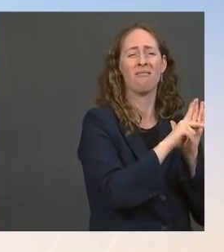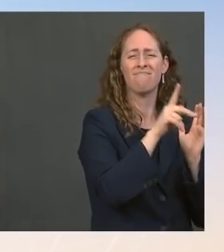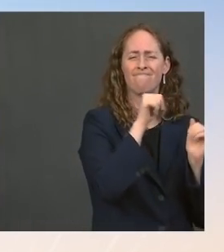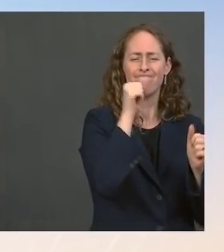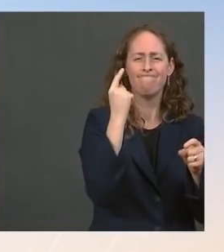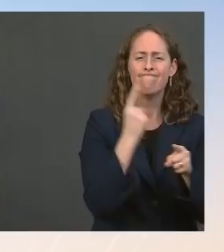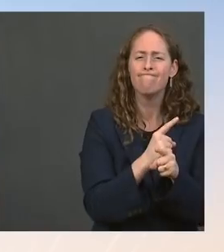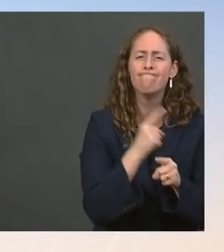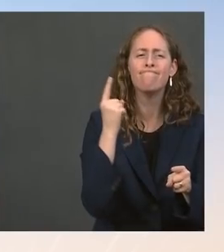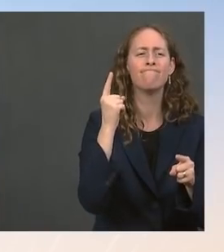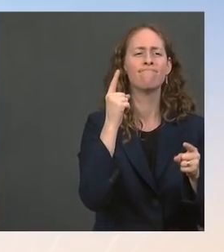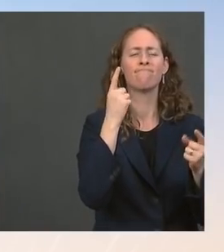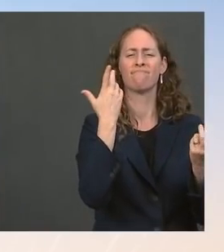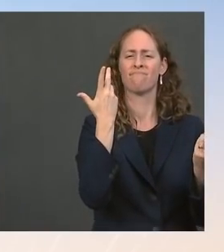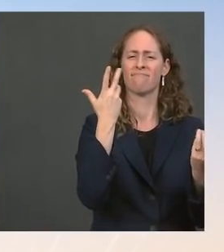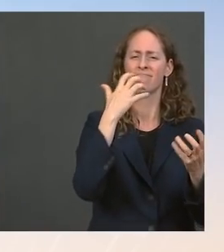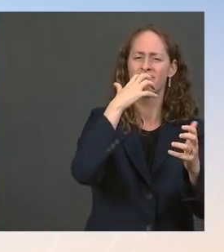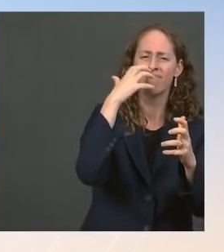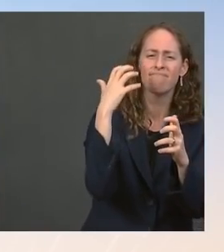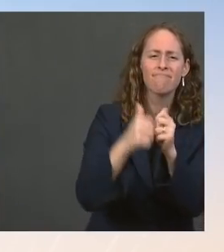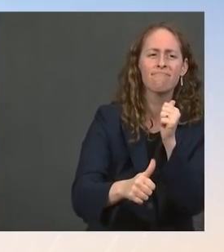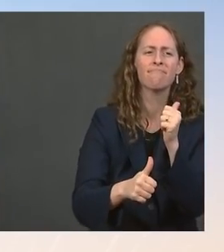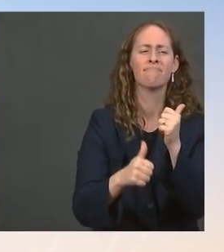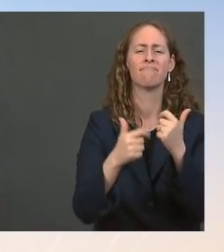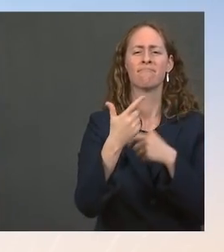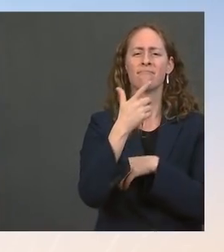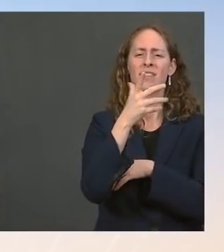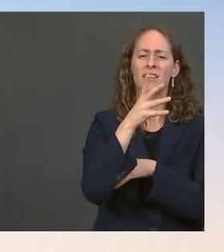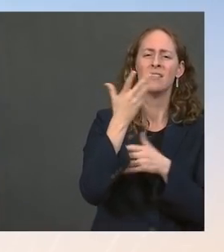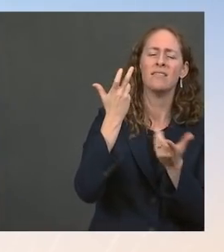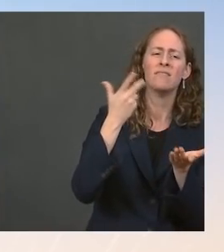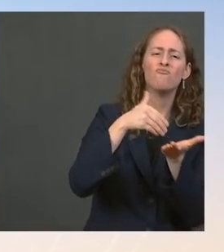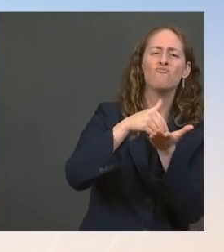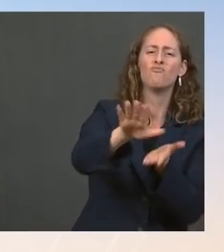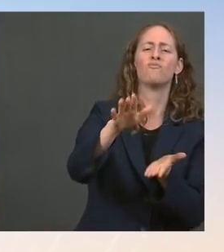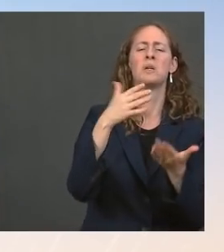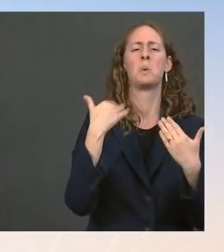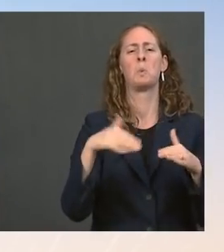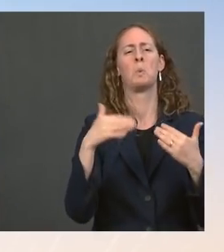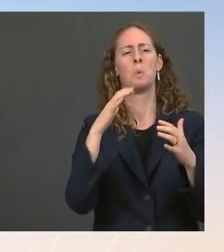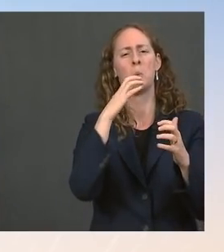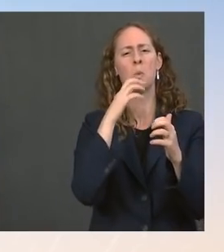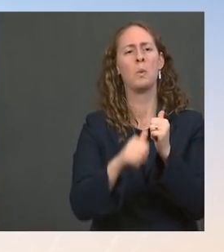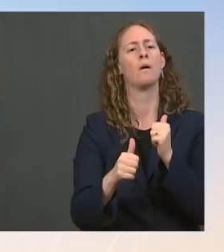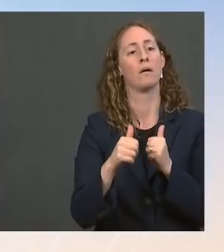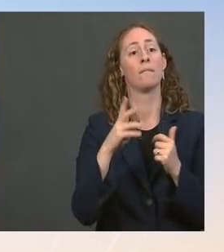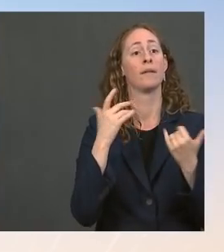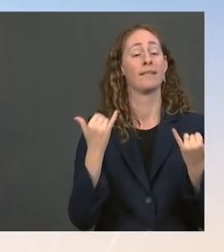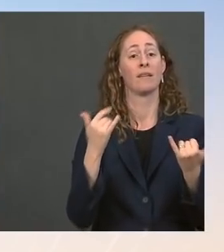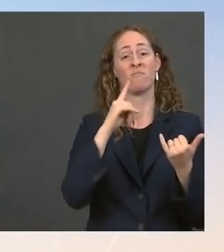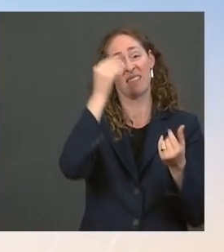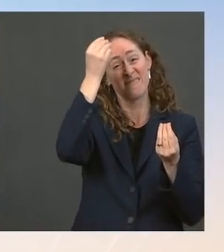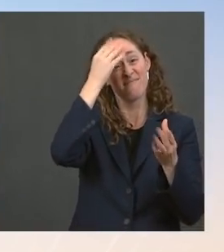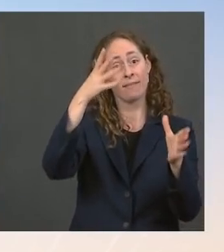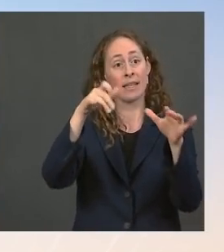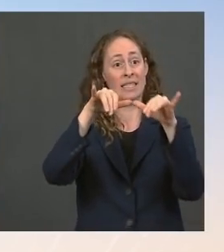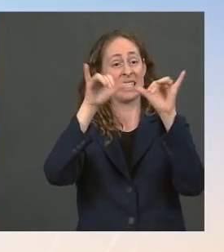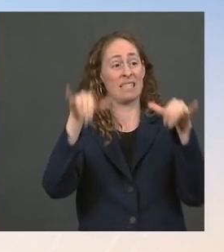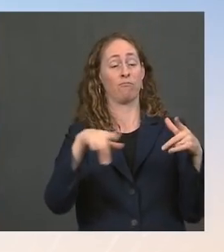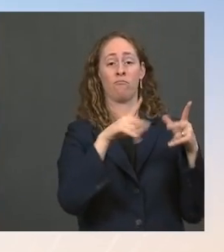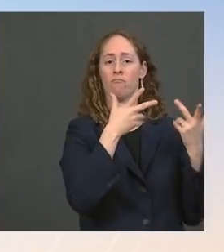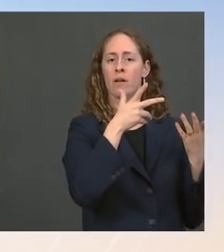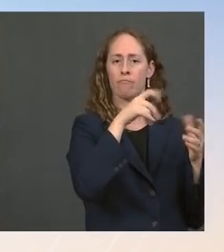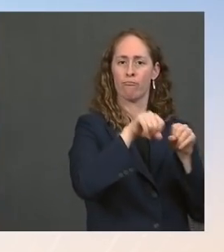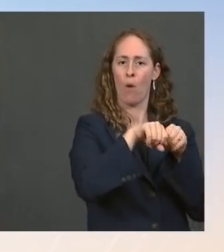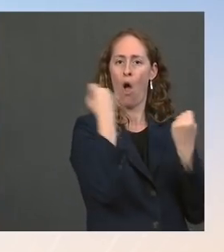wasn't operationally working. And because of the dysfunction of it, we have led to a very broken system that we're dealing with today. So what he has asked